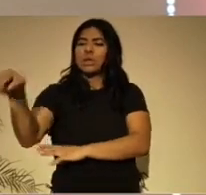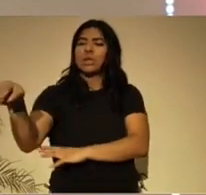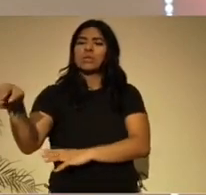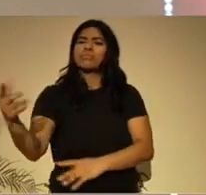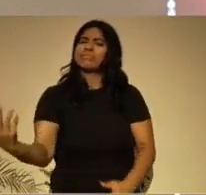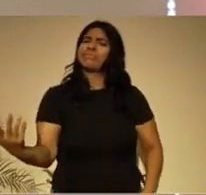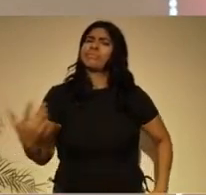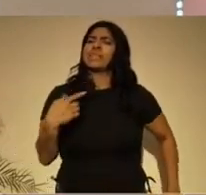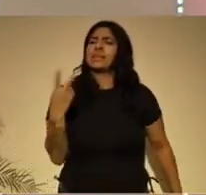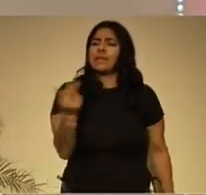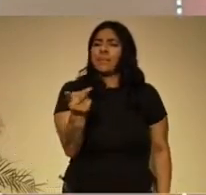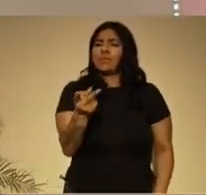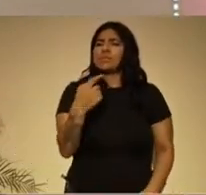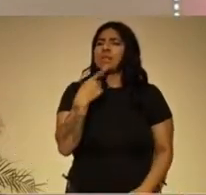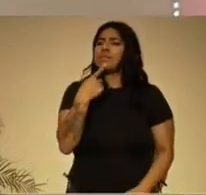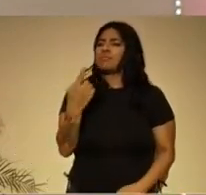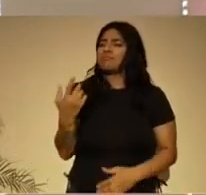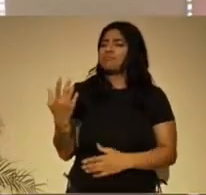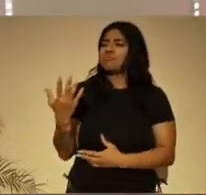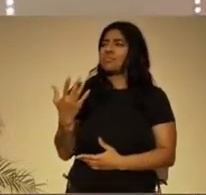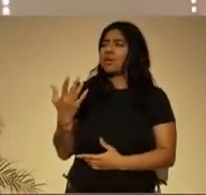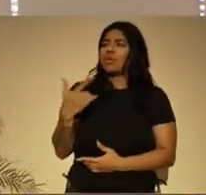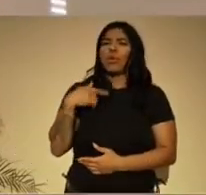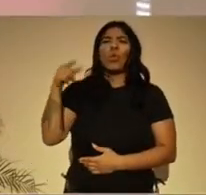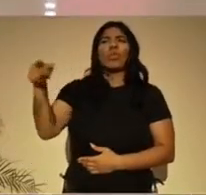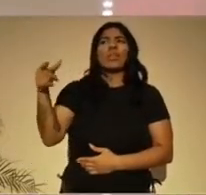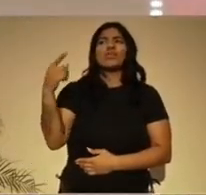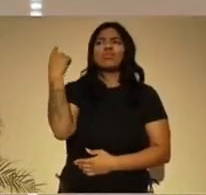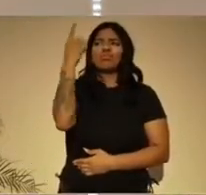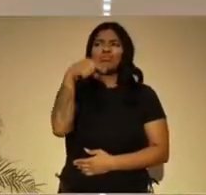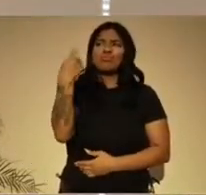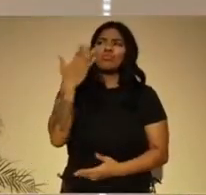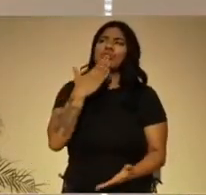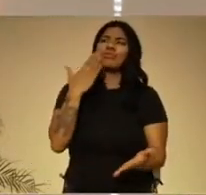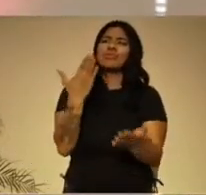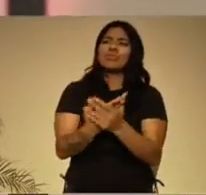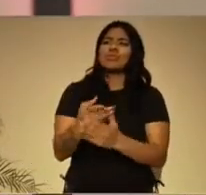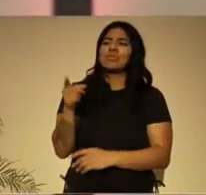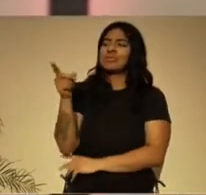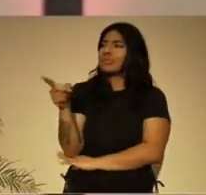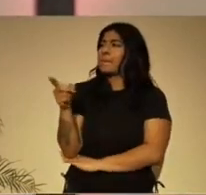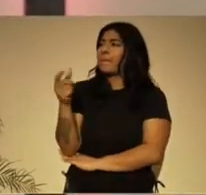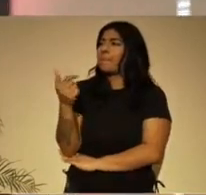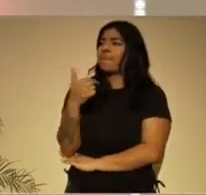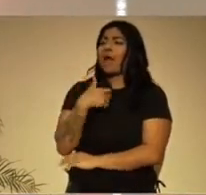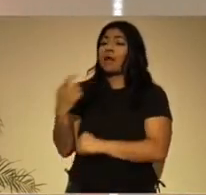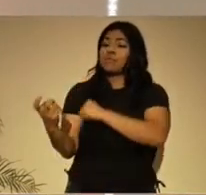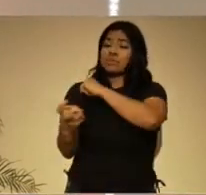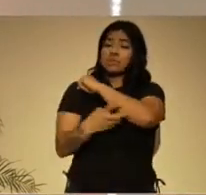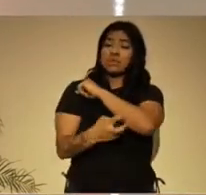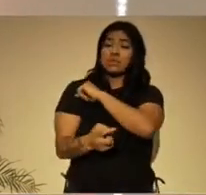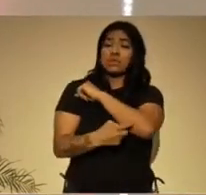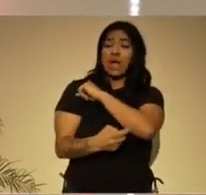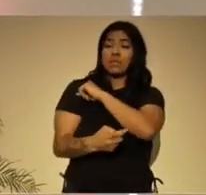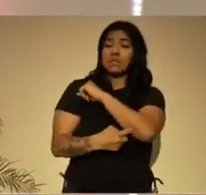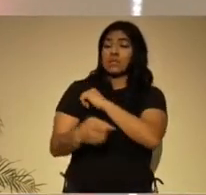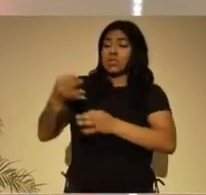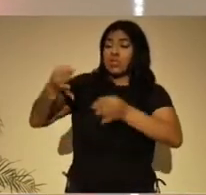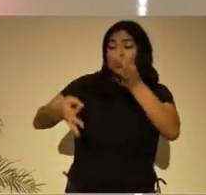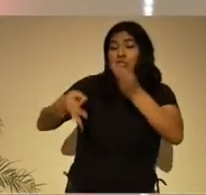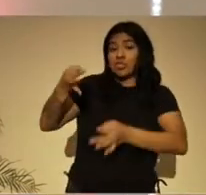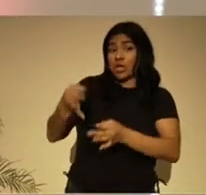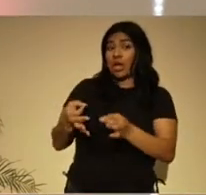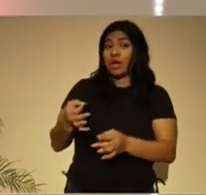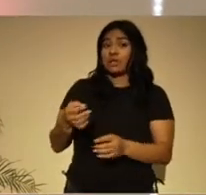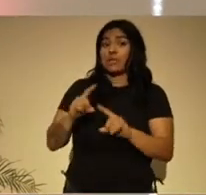like, hold on. This one looks good. I'm tempted to judge, but